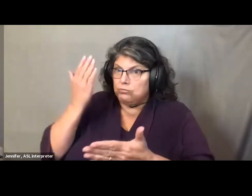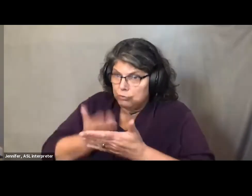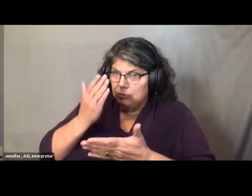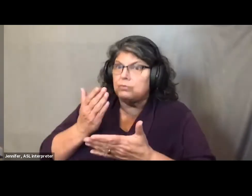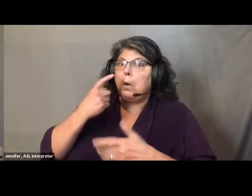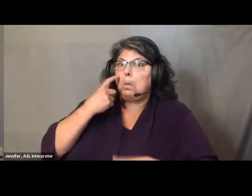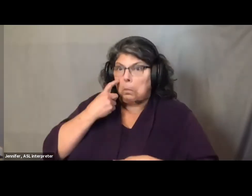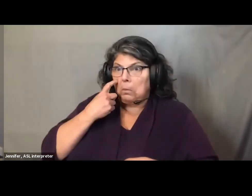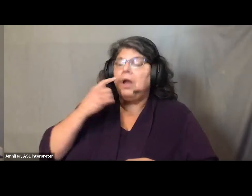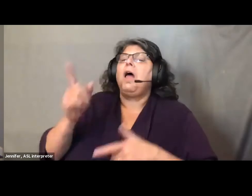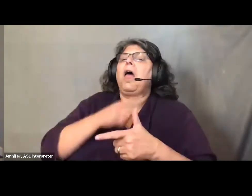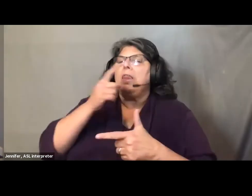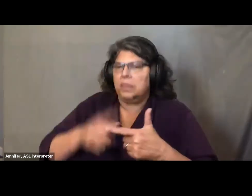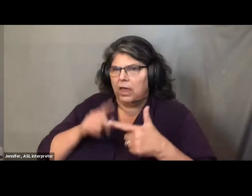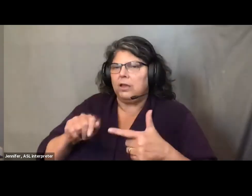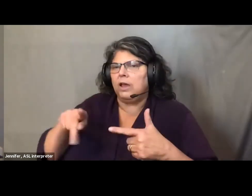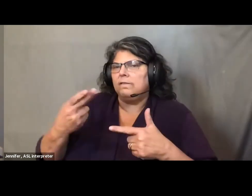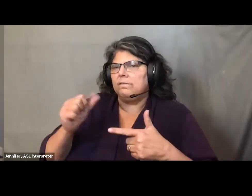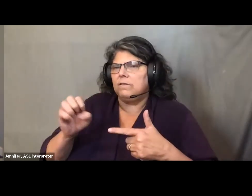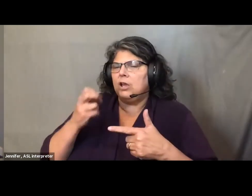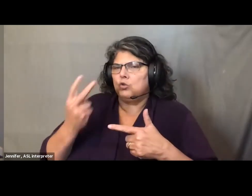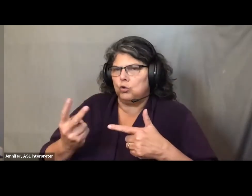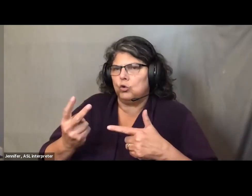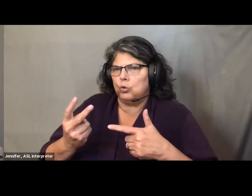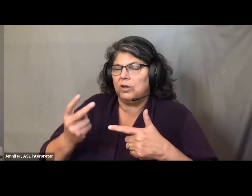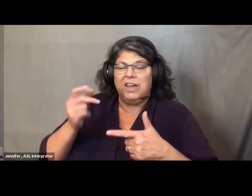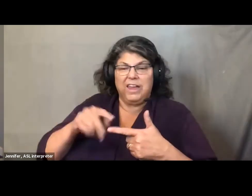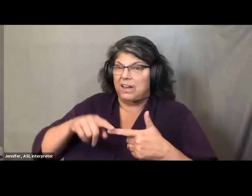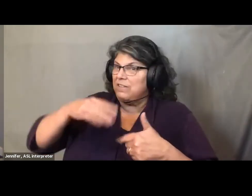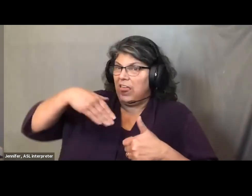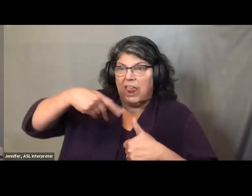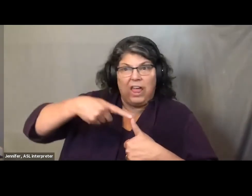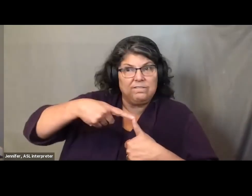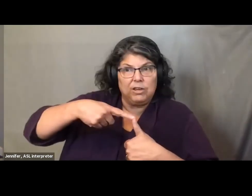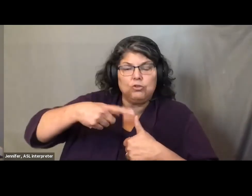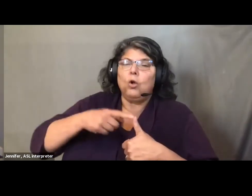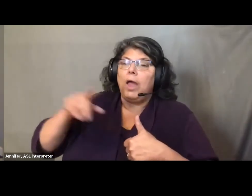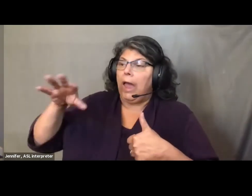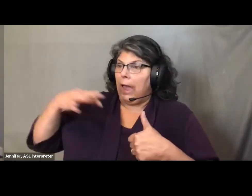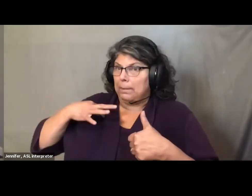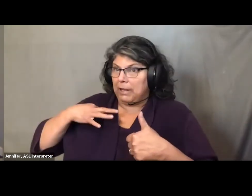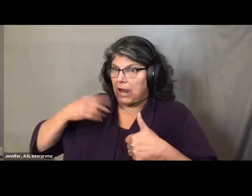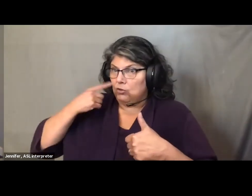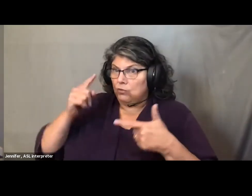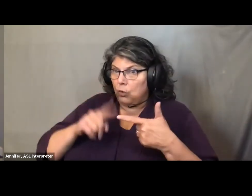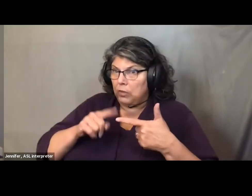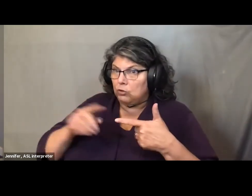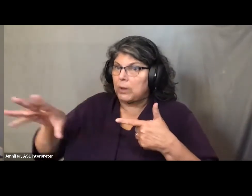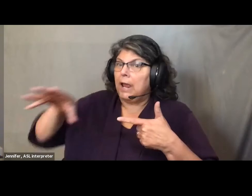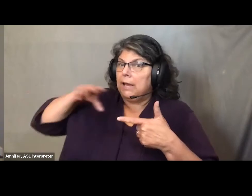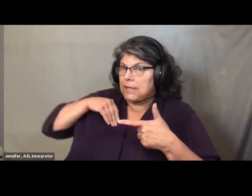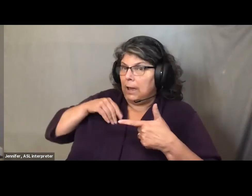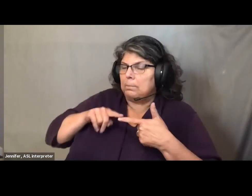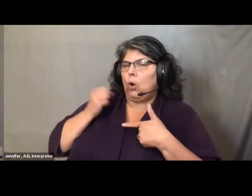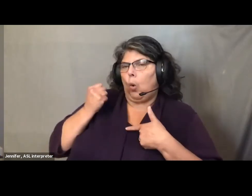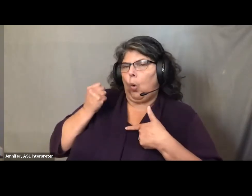we will review them and hold them until phase 1 is complete. So we can take the applications at any time.